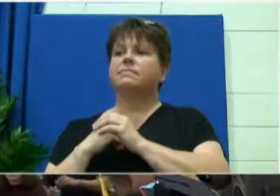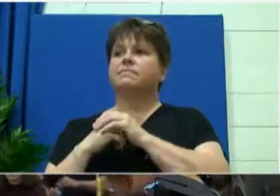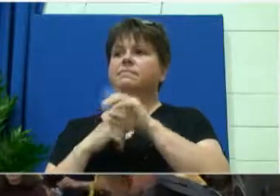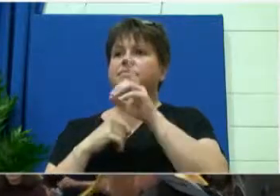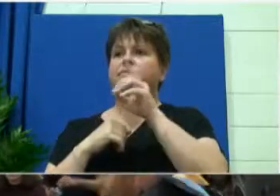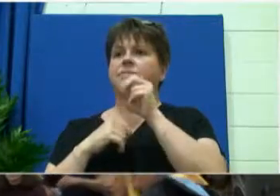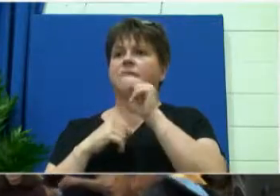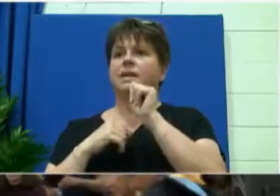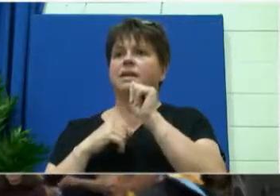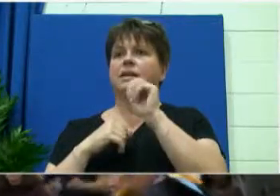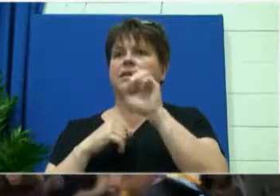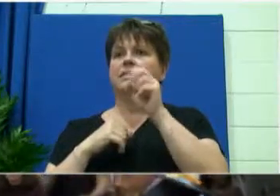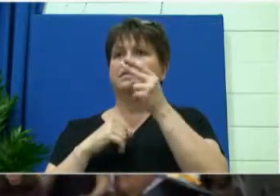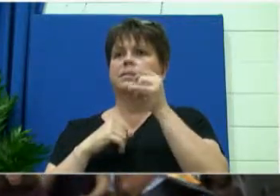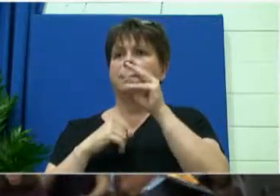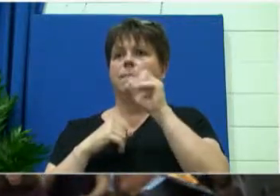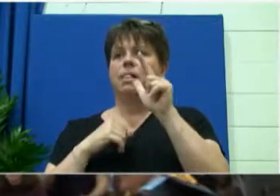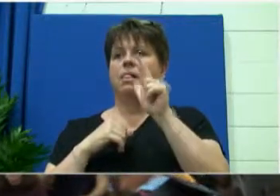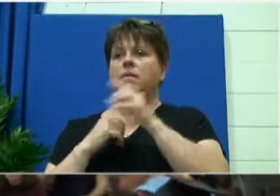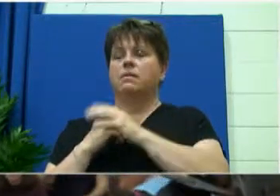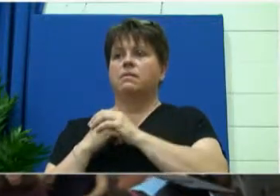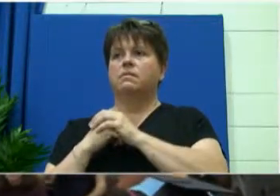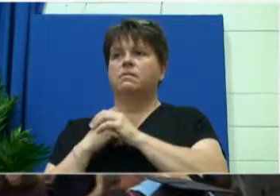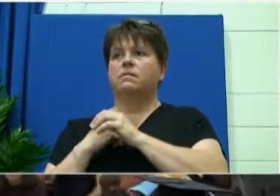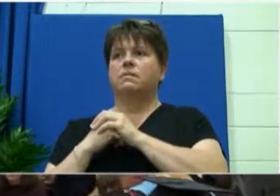Jana Schammel.